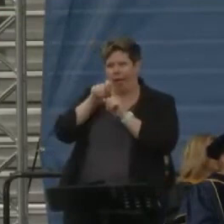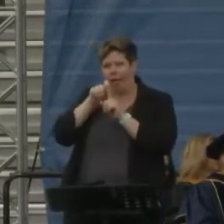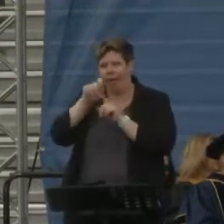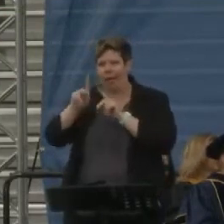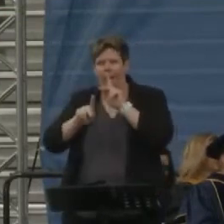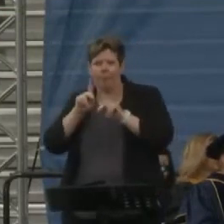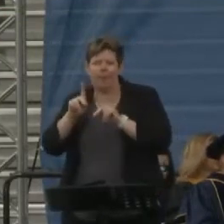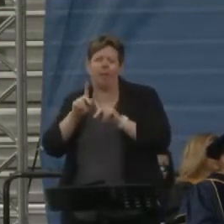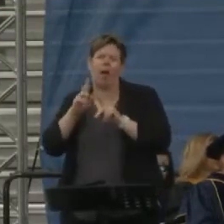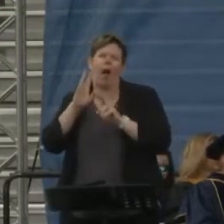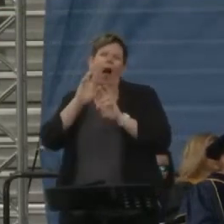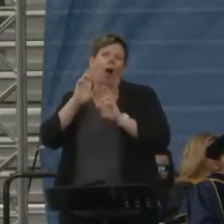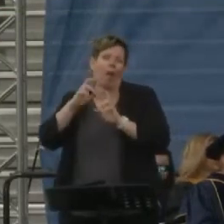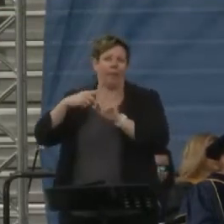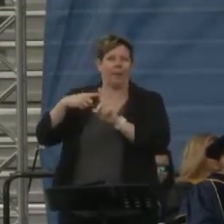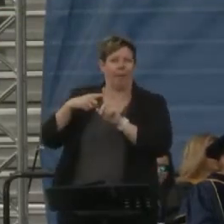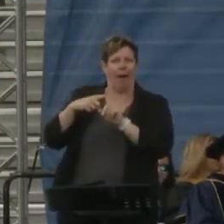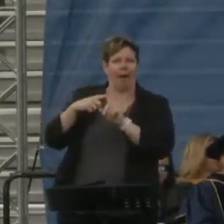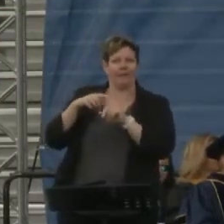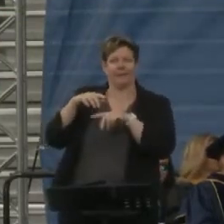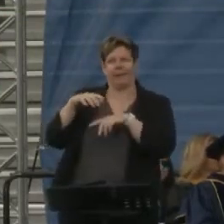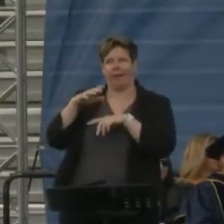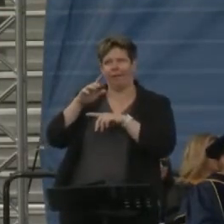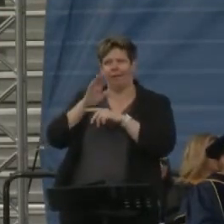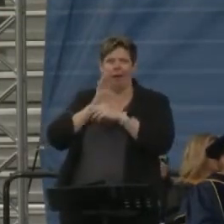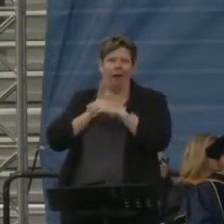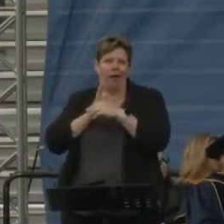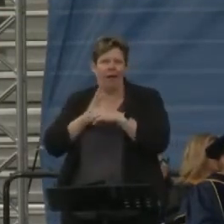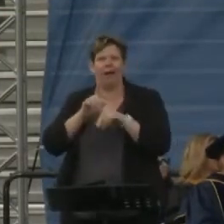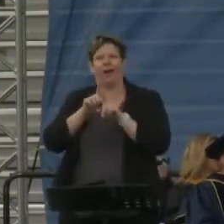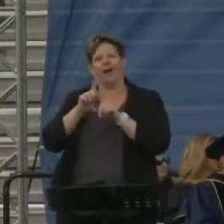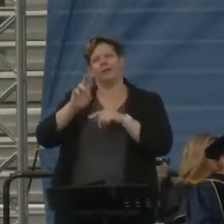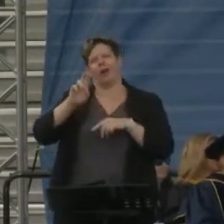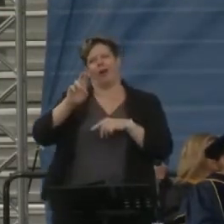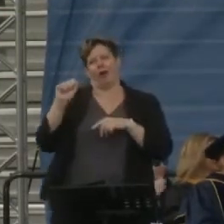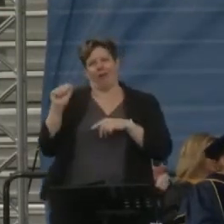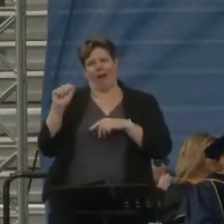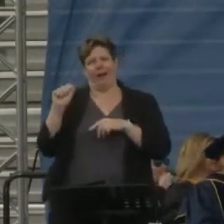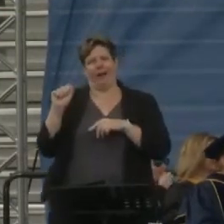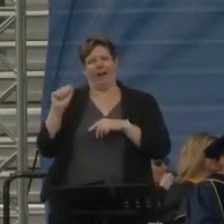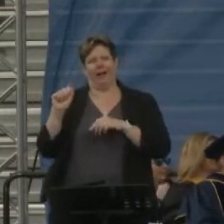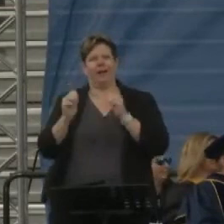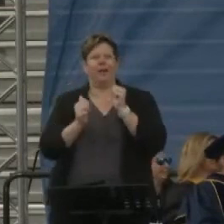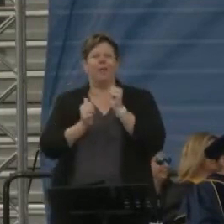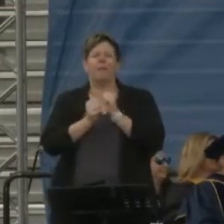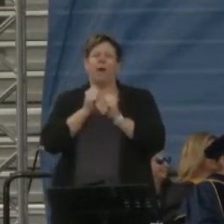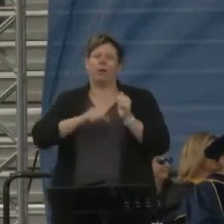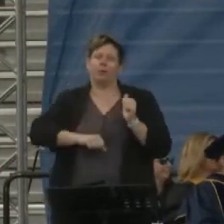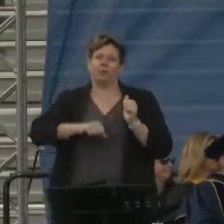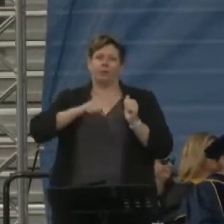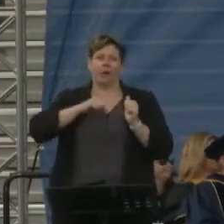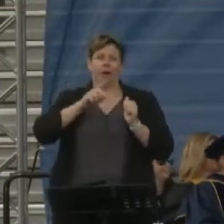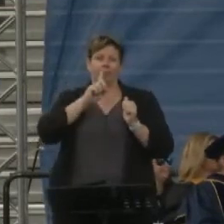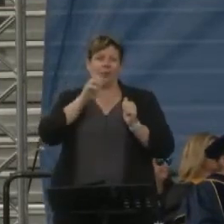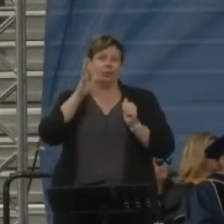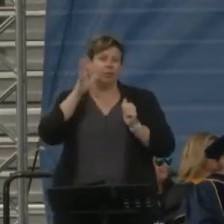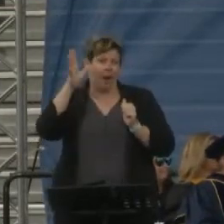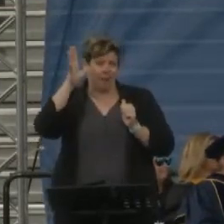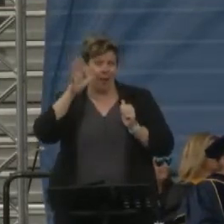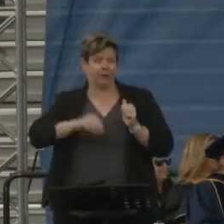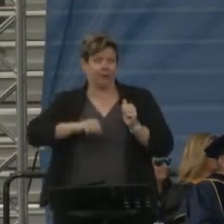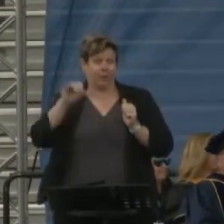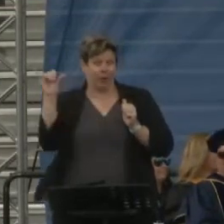the best of ways, and unfortunately as a resident assistant. But what I'm most proud of, and I'm sure my mom and dad are